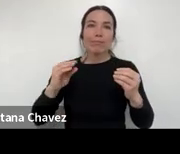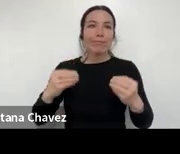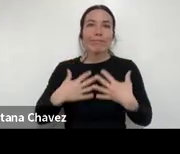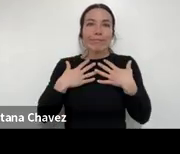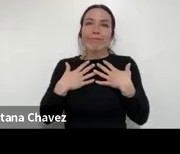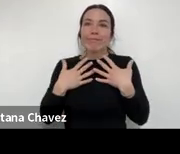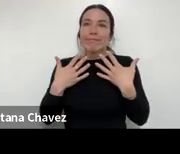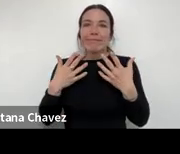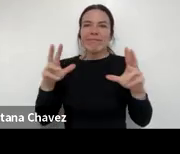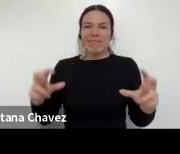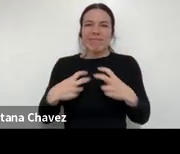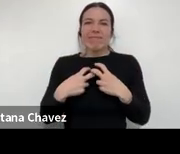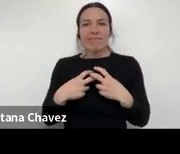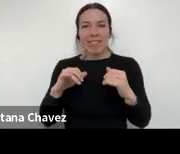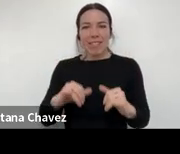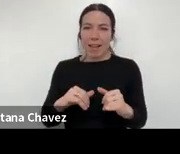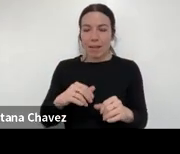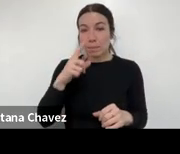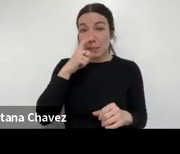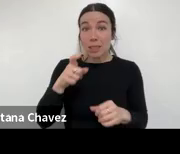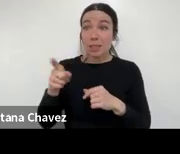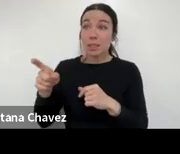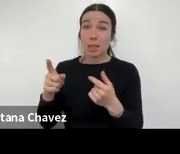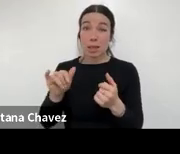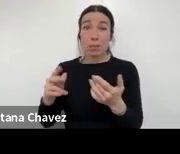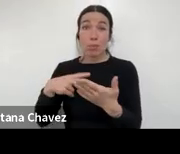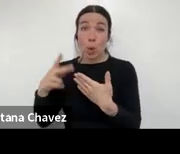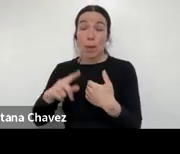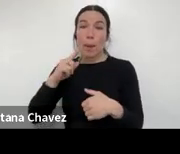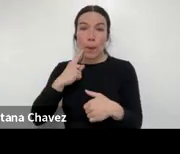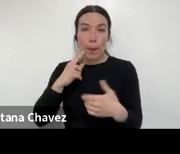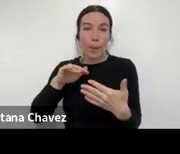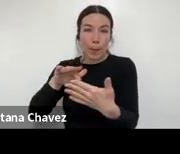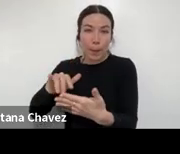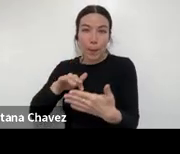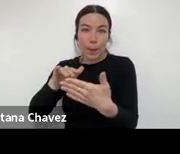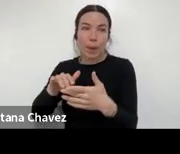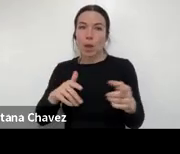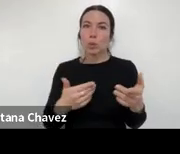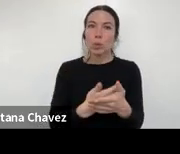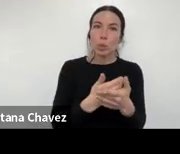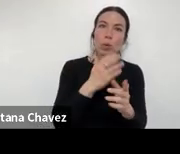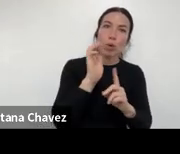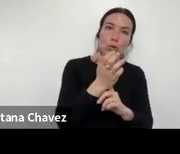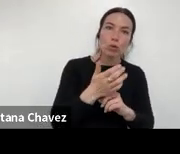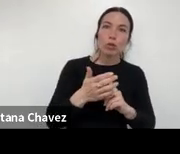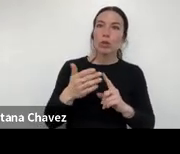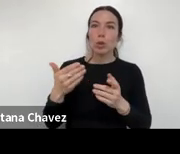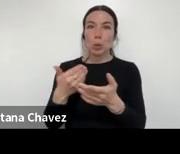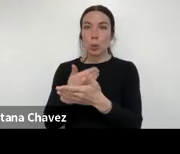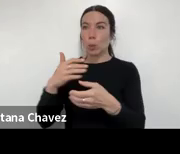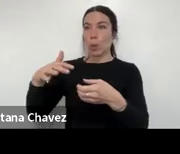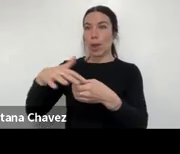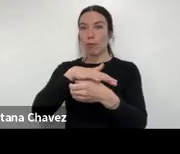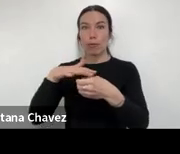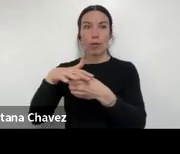intense program. You're in a new culture, in a new space, learning a new language, confronted